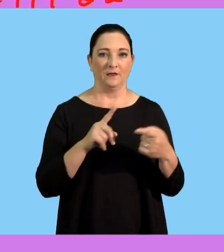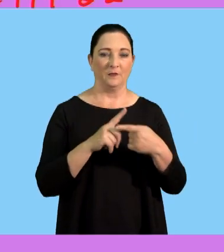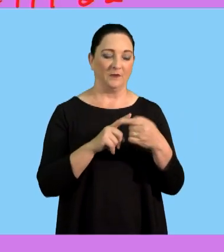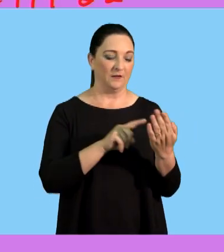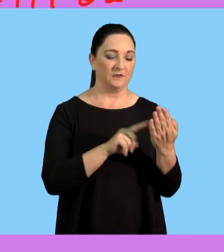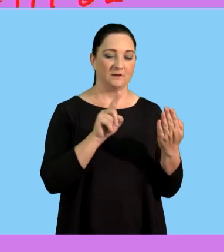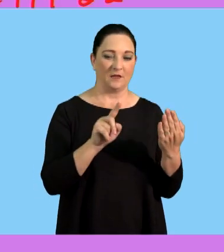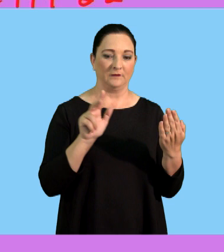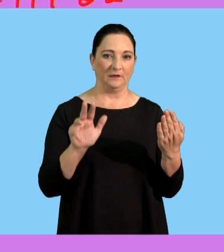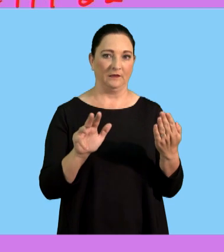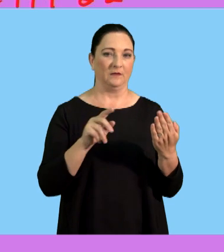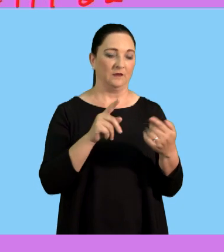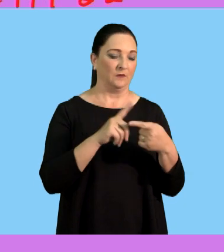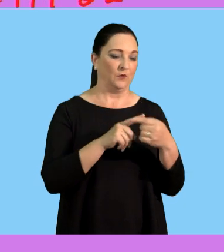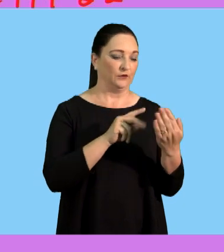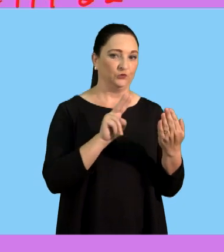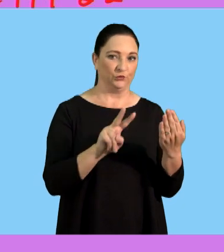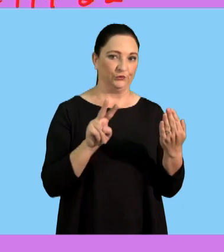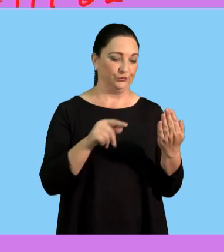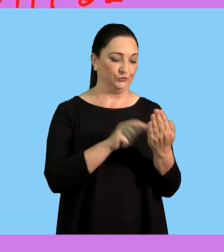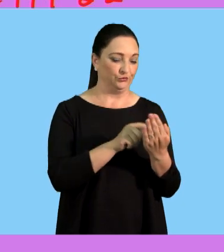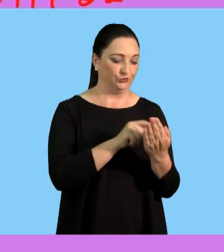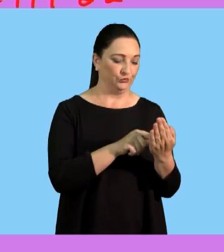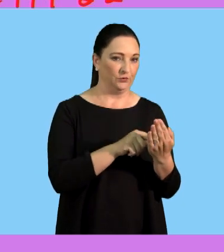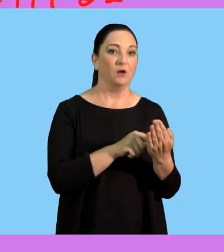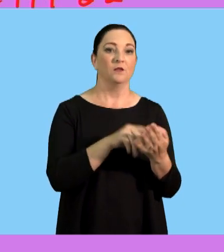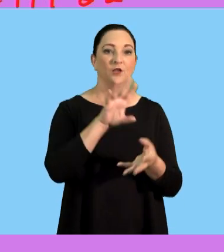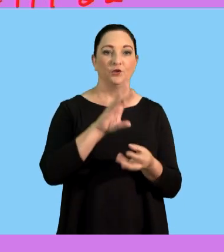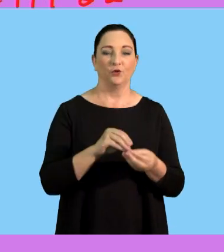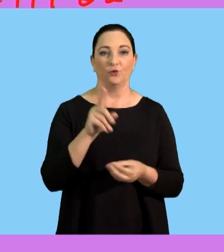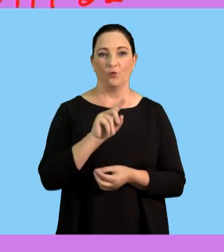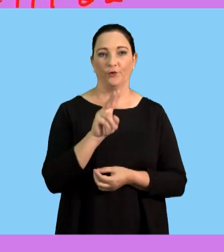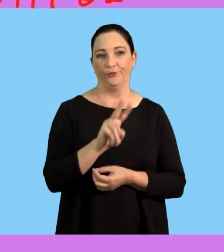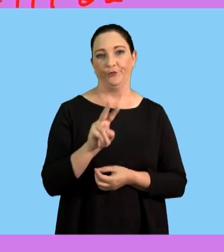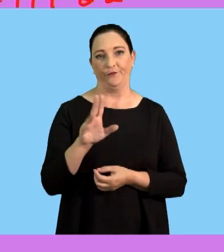19 plus 22. So that will give me a total number of people of